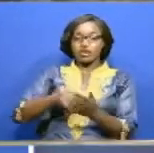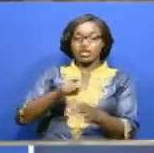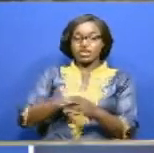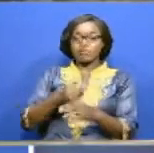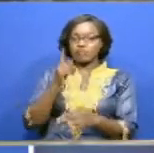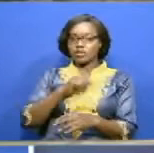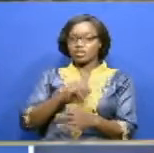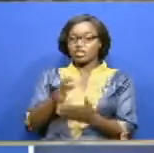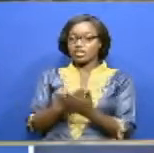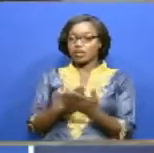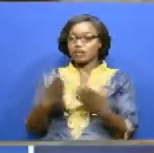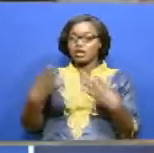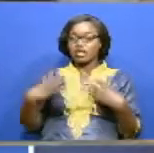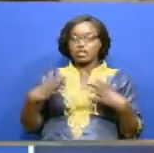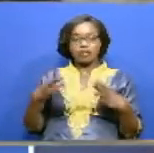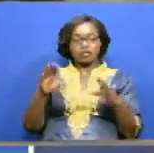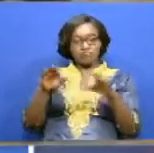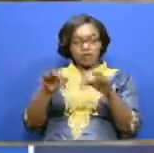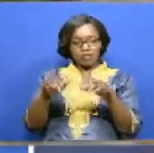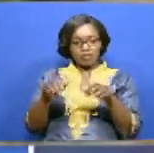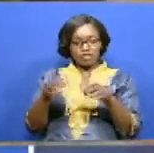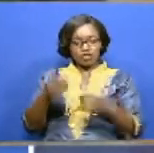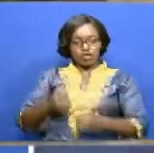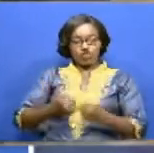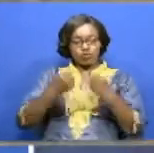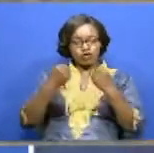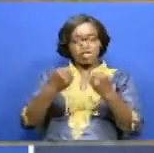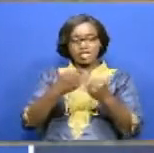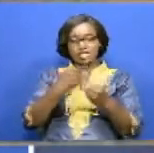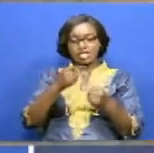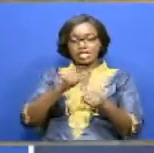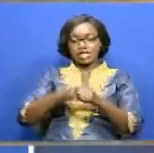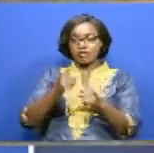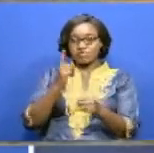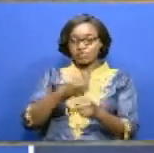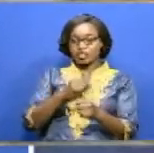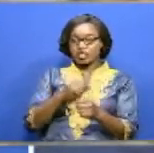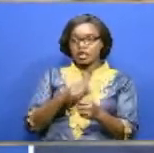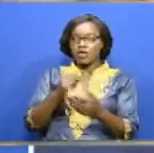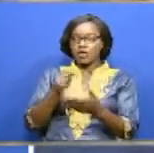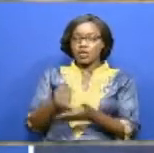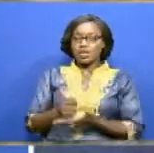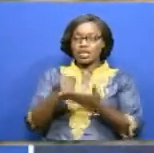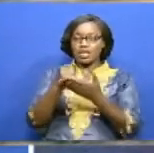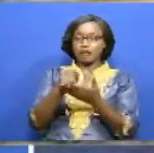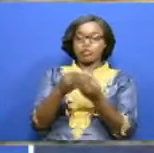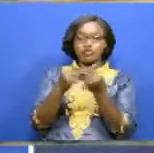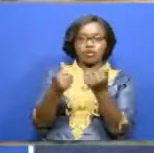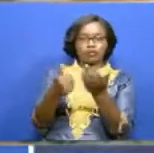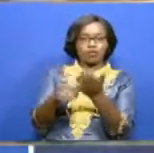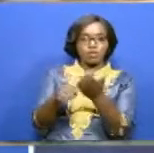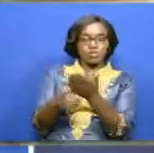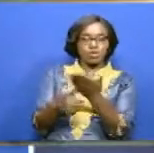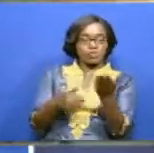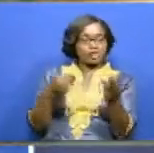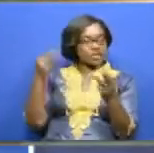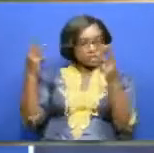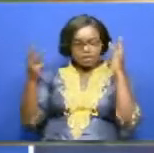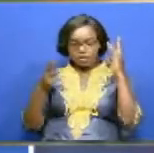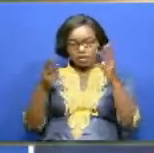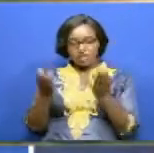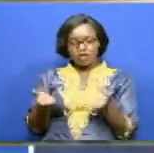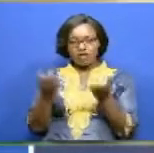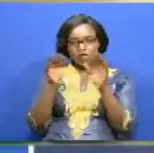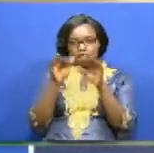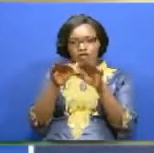of the farmers exuding confidence say that the project once complete will come in handy in addressing their woes, including perennial